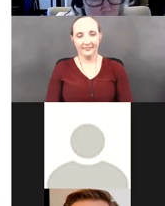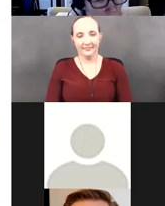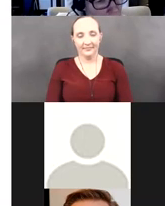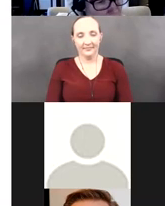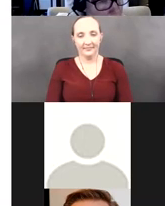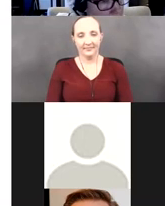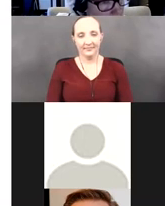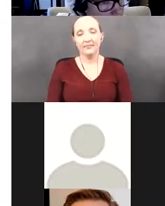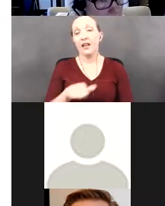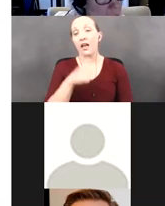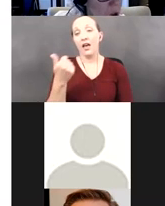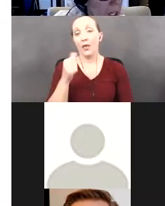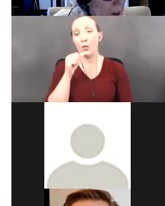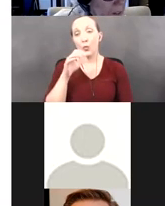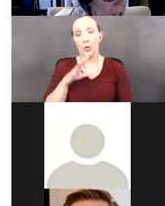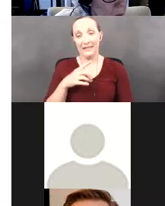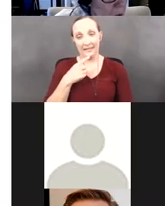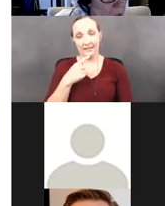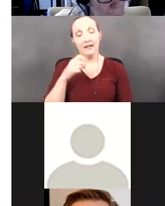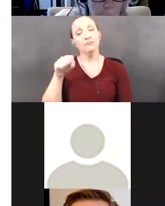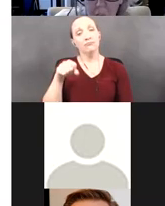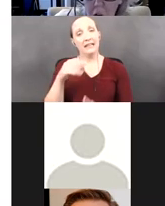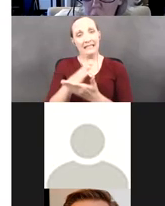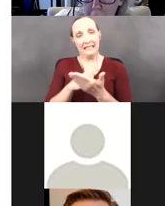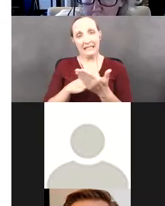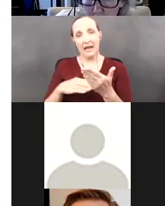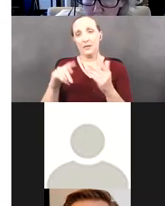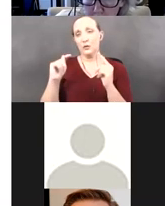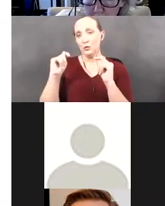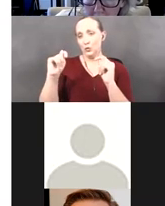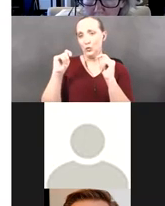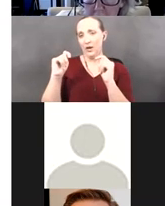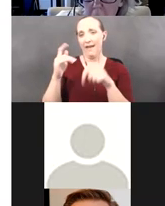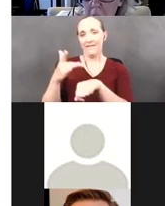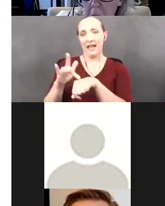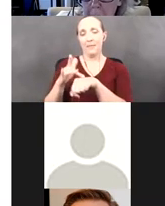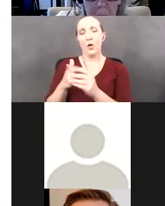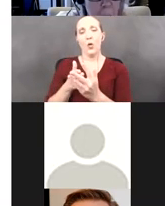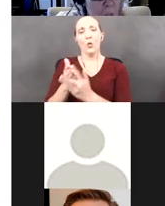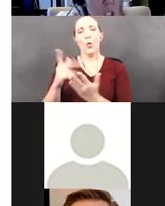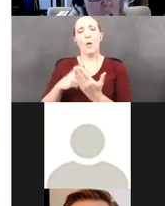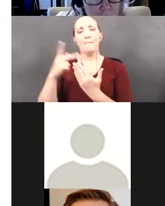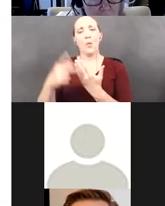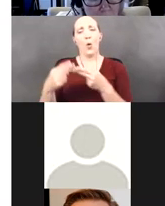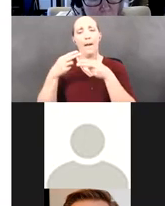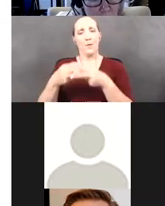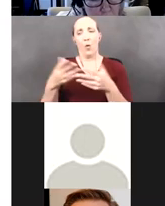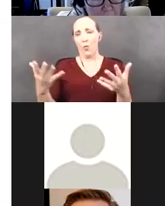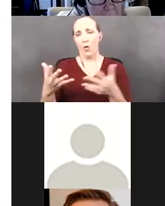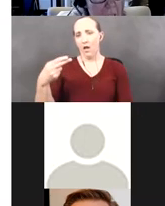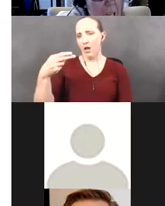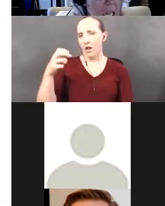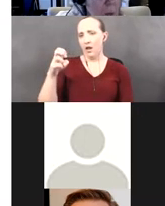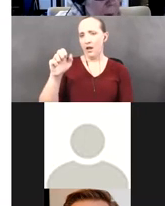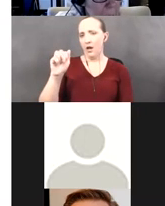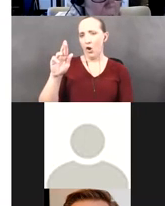I do know there is some Yo sí tutoring sé que available through the hay tutoría Hearts disponible program. a través del I'm programa not too Hearts. familiar with No